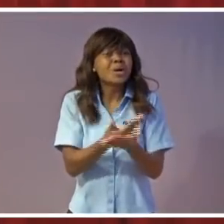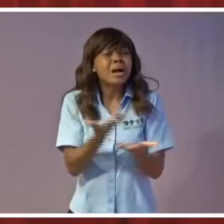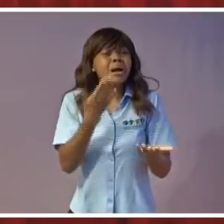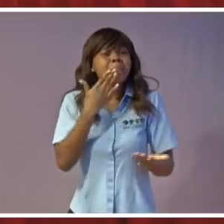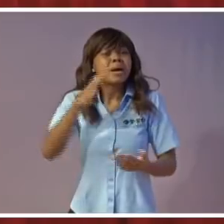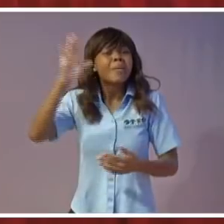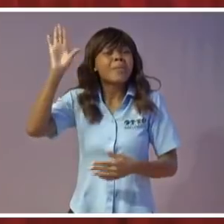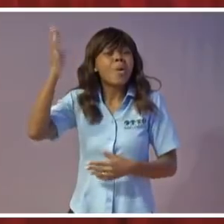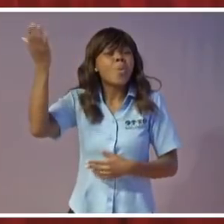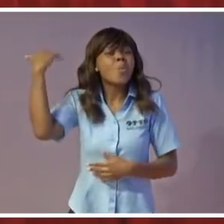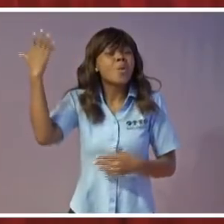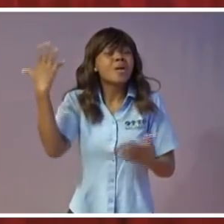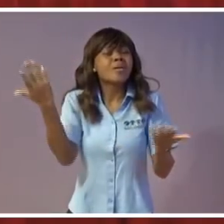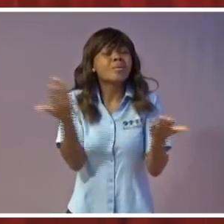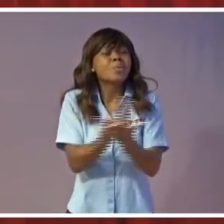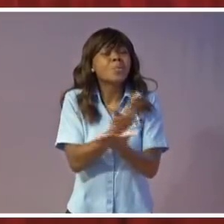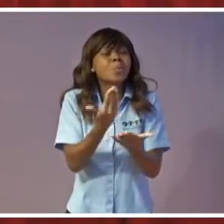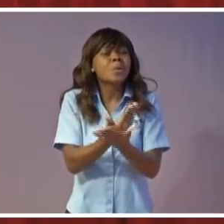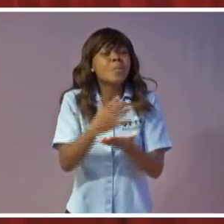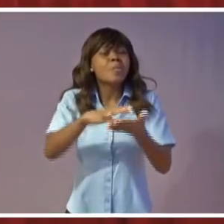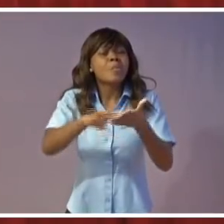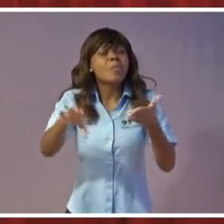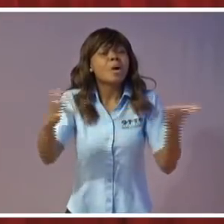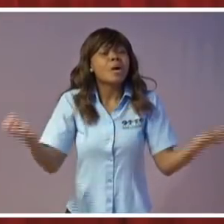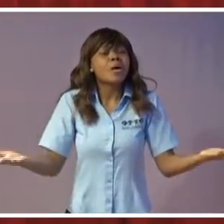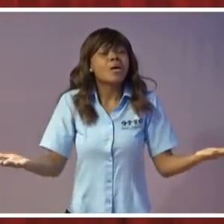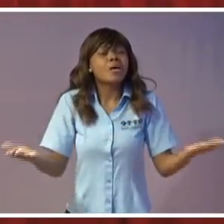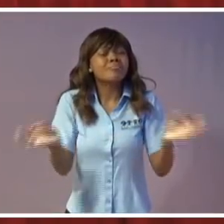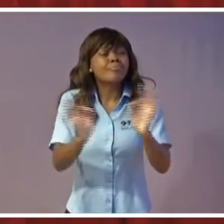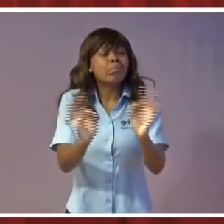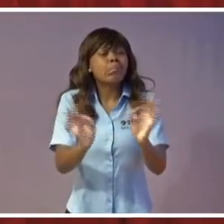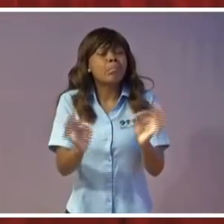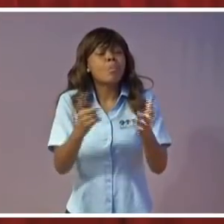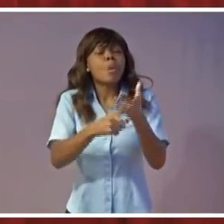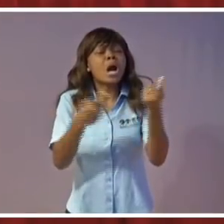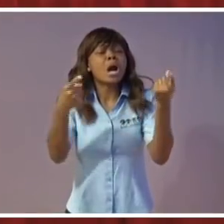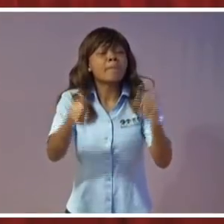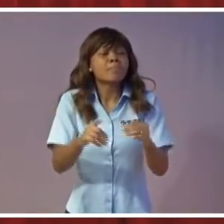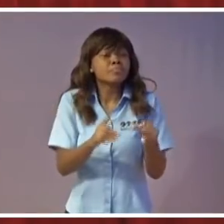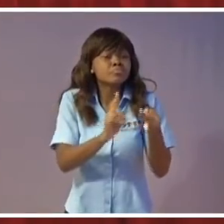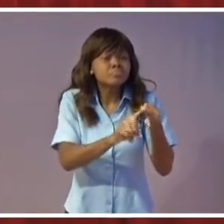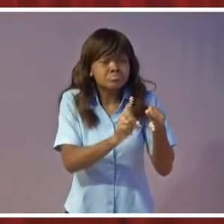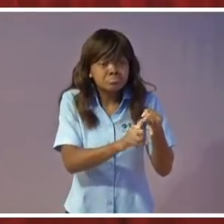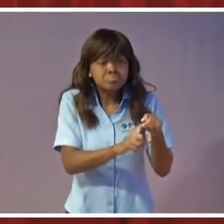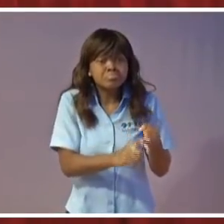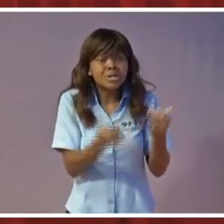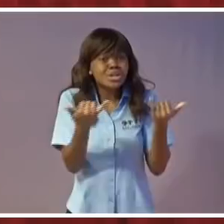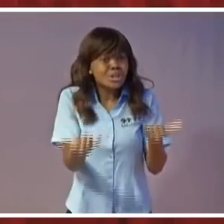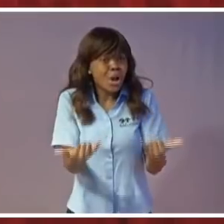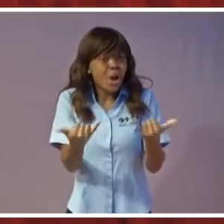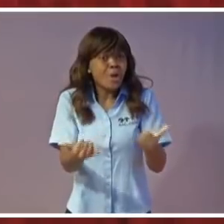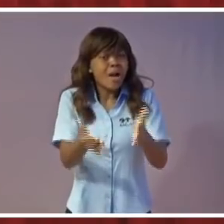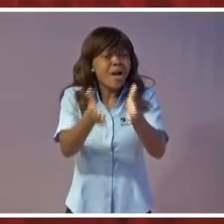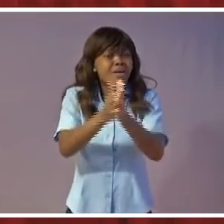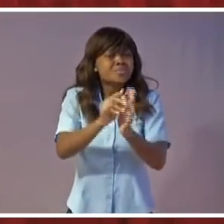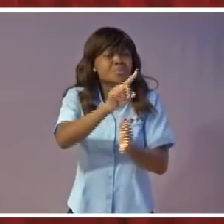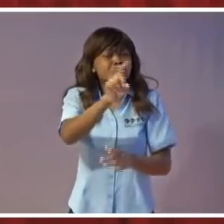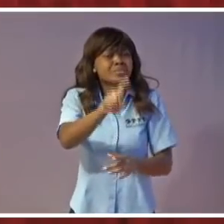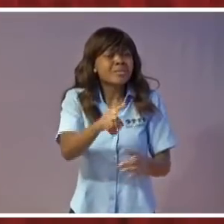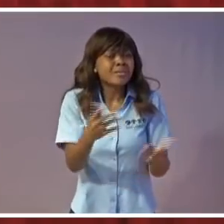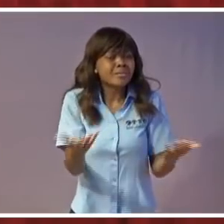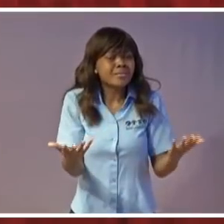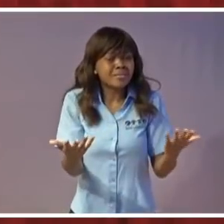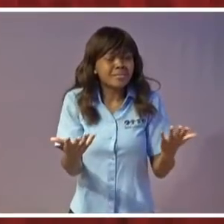employees to submit proof of vaccination? Isn't that considered a medical record that is supposed to be confidential? Thank you. Thank